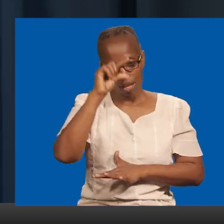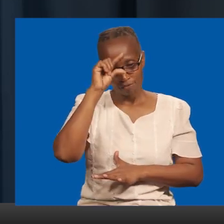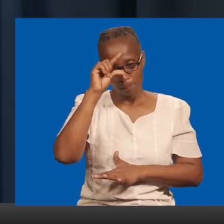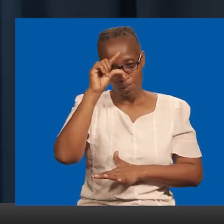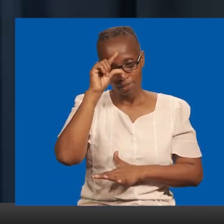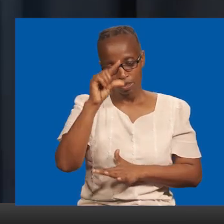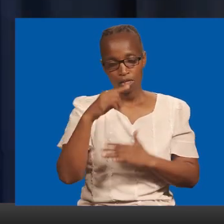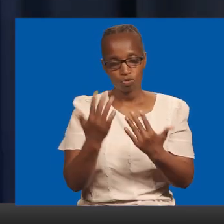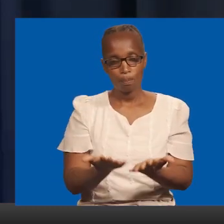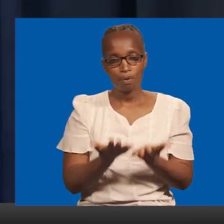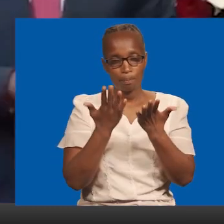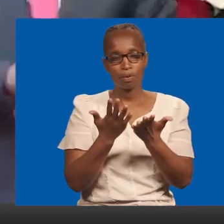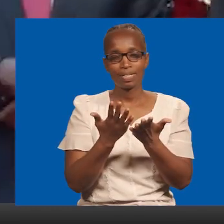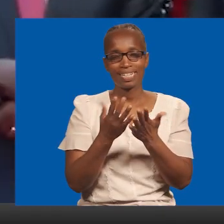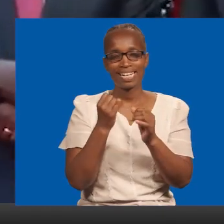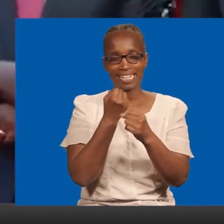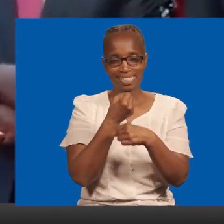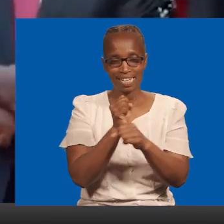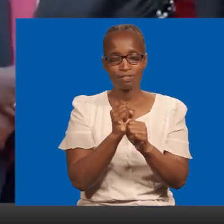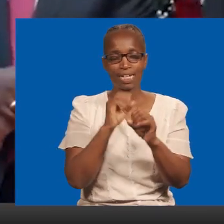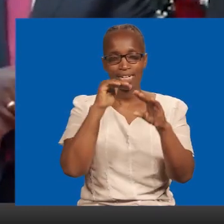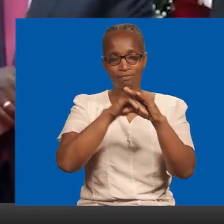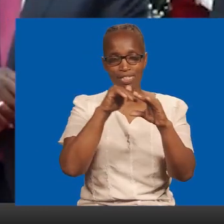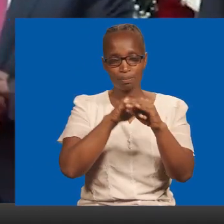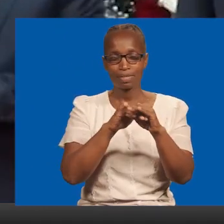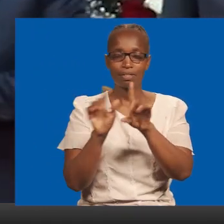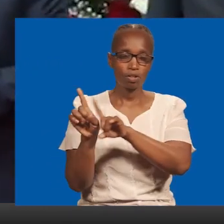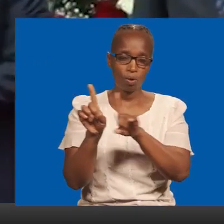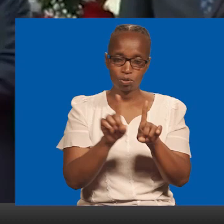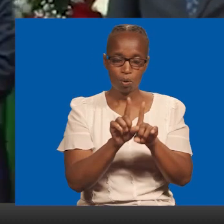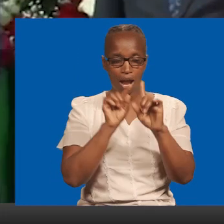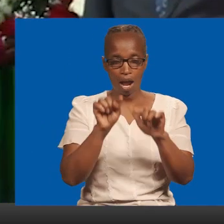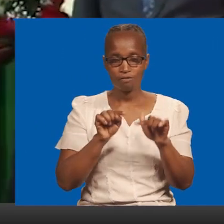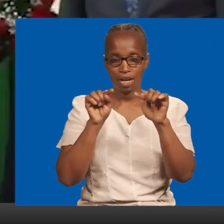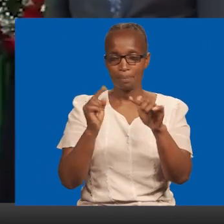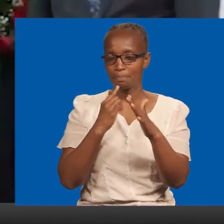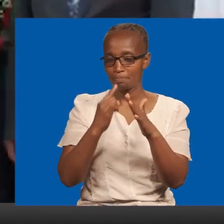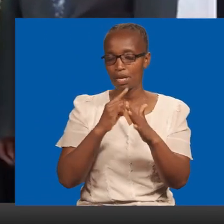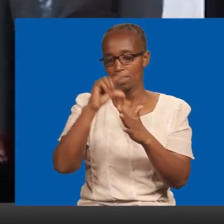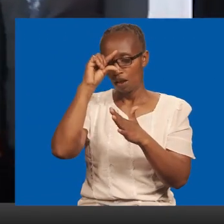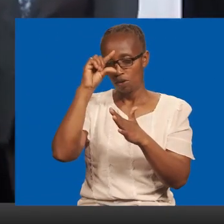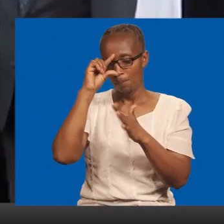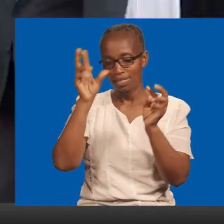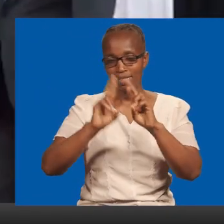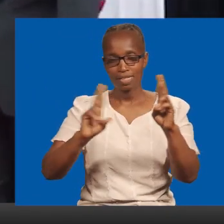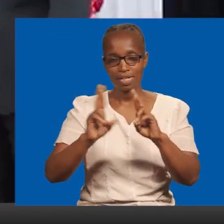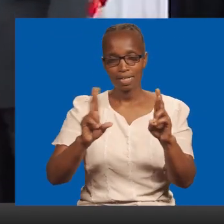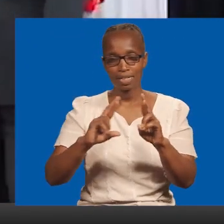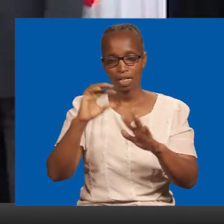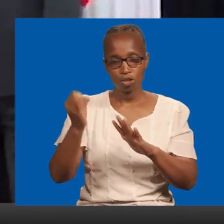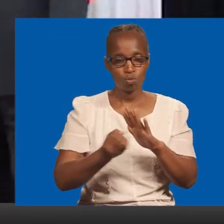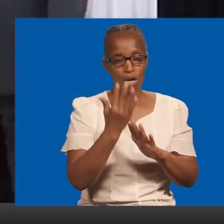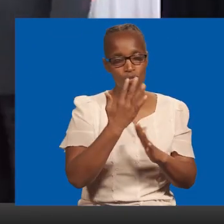promote local savings and investment. Alirejelea kwamba serikali inaendelea kuweka mikakati ya kufufua